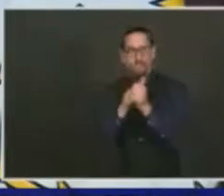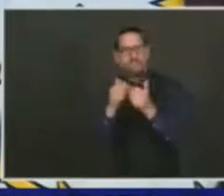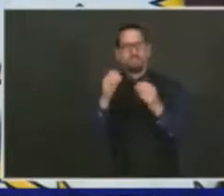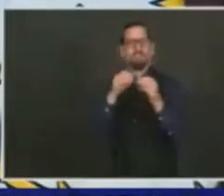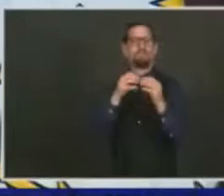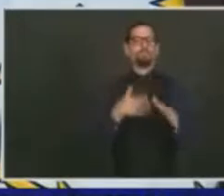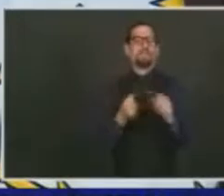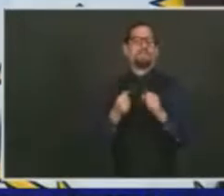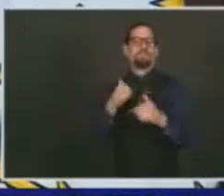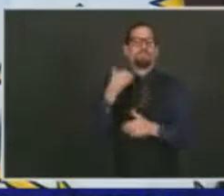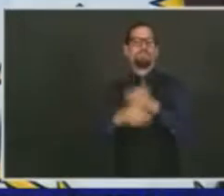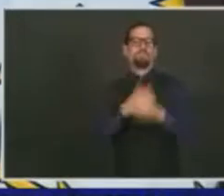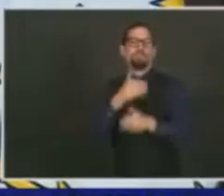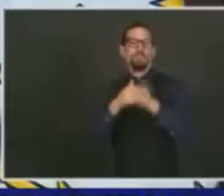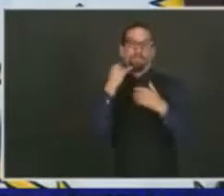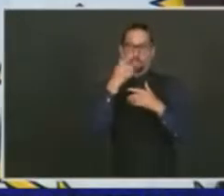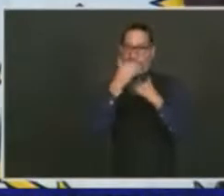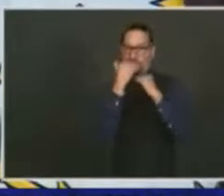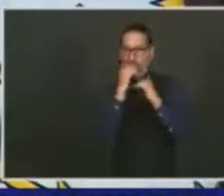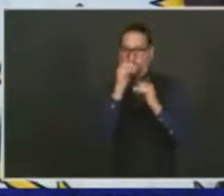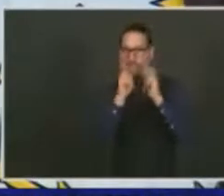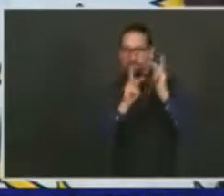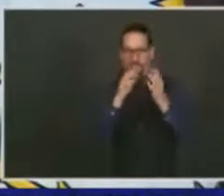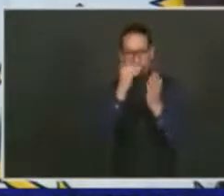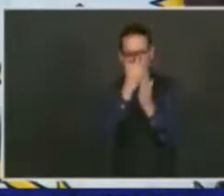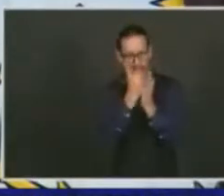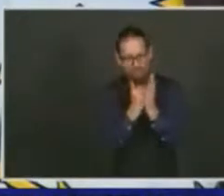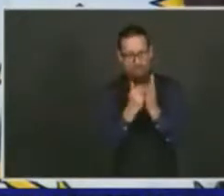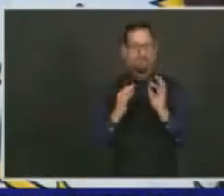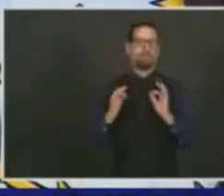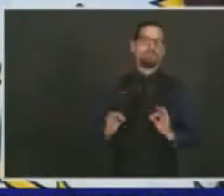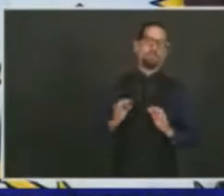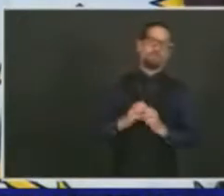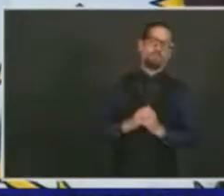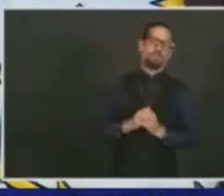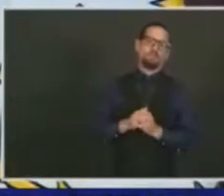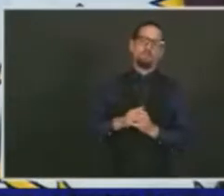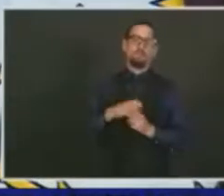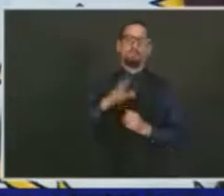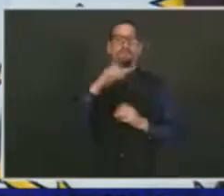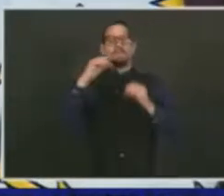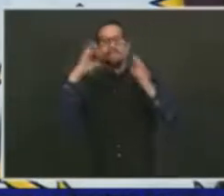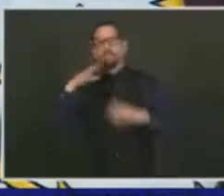by how slow contact tracing is, help us out by